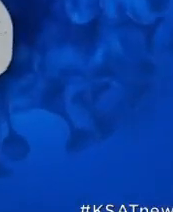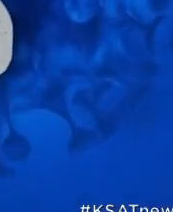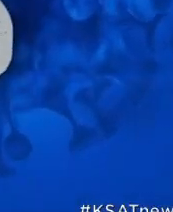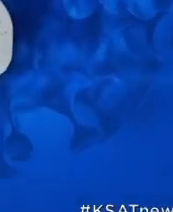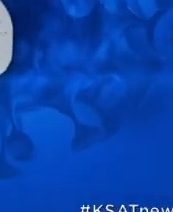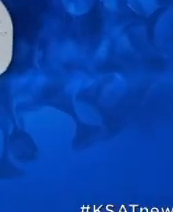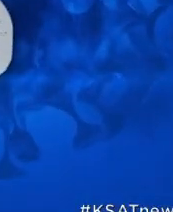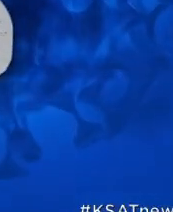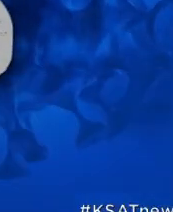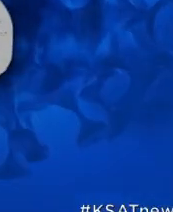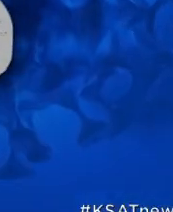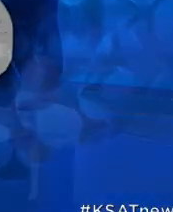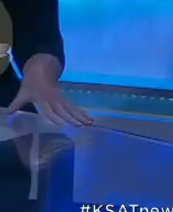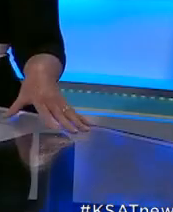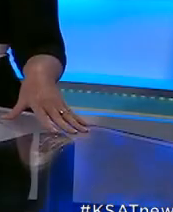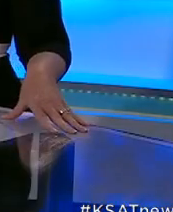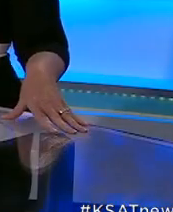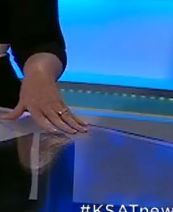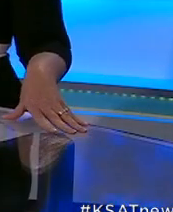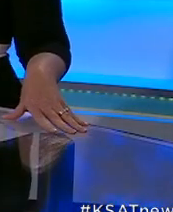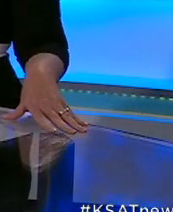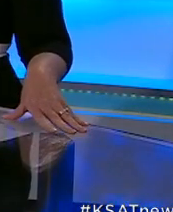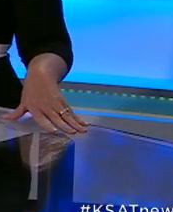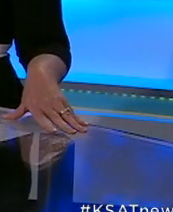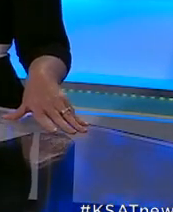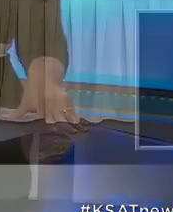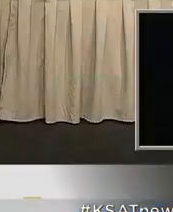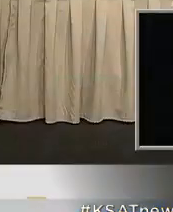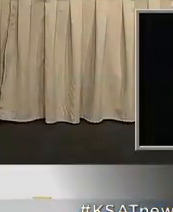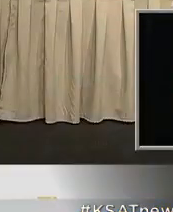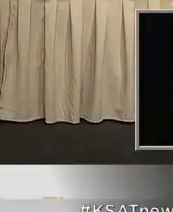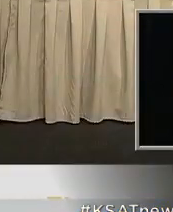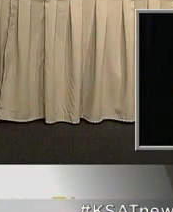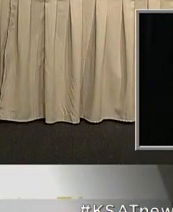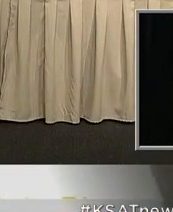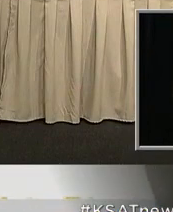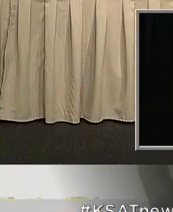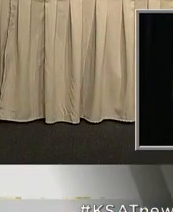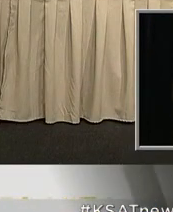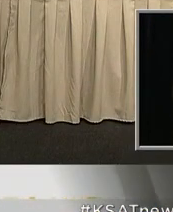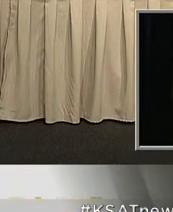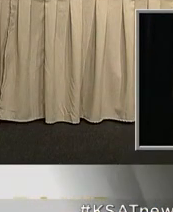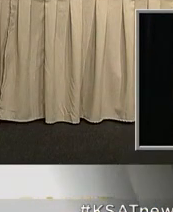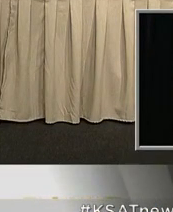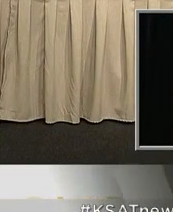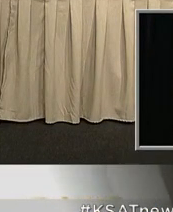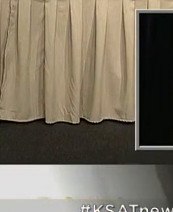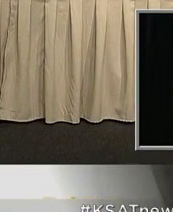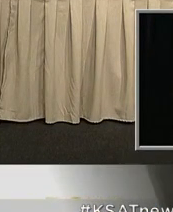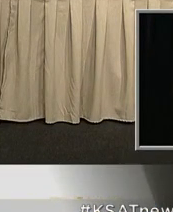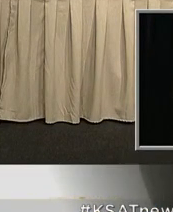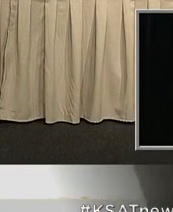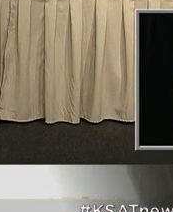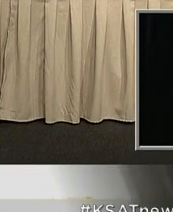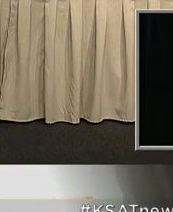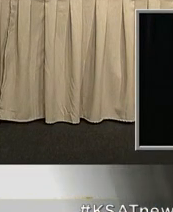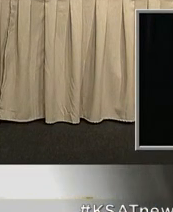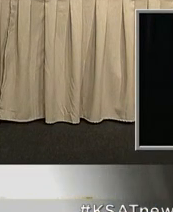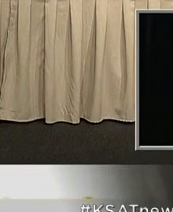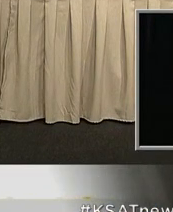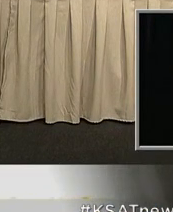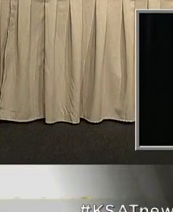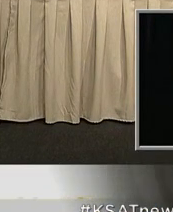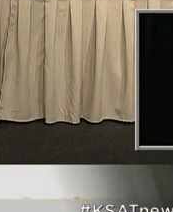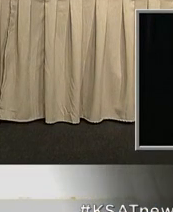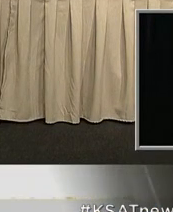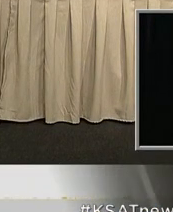1993. Meantime, let's turn now to the latest on COVID-19 here in San Antonio. We are just moments away from the daily briefing with city and county leaders on the latest